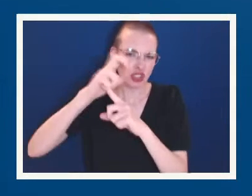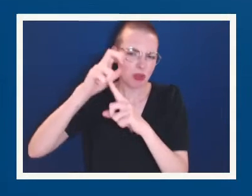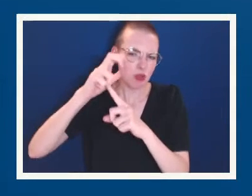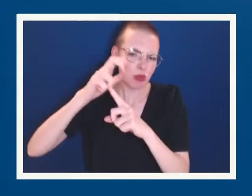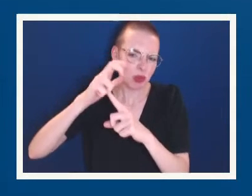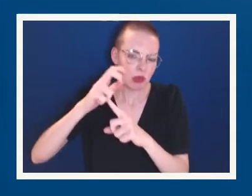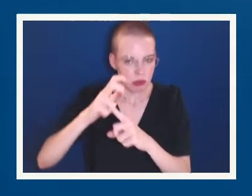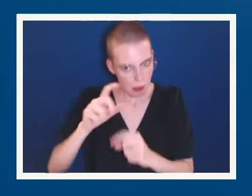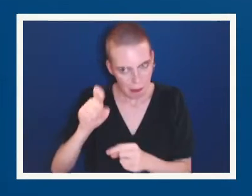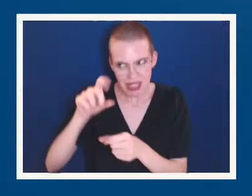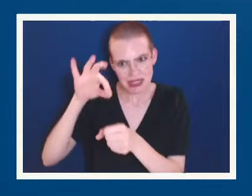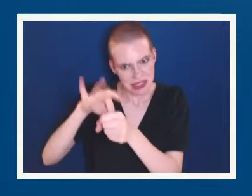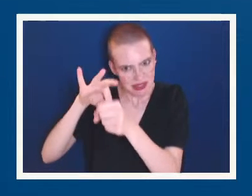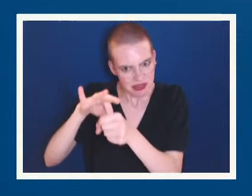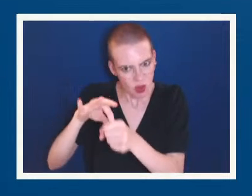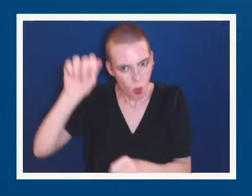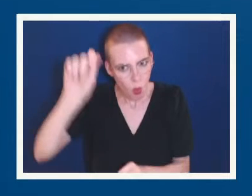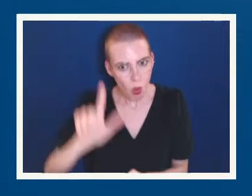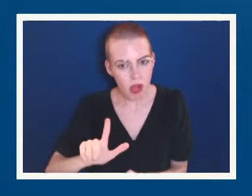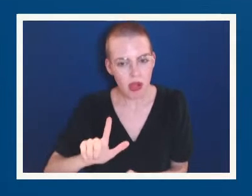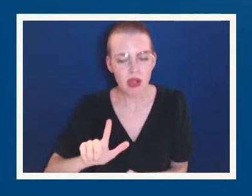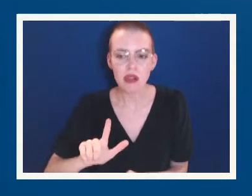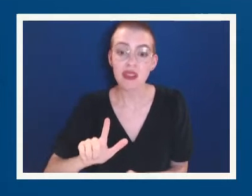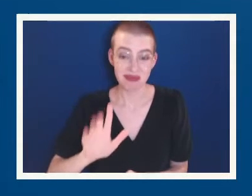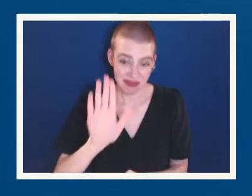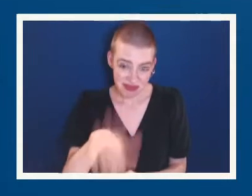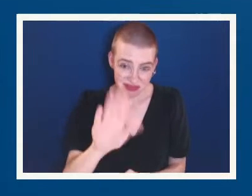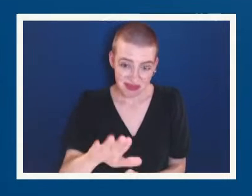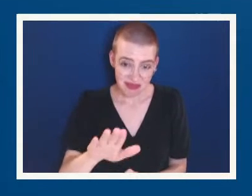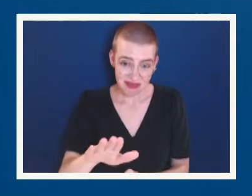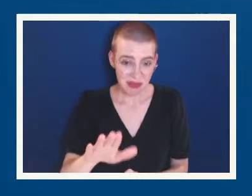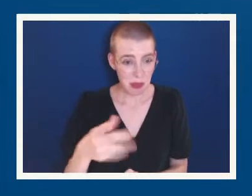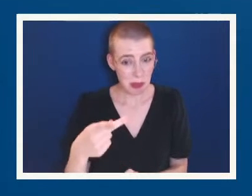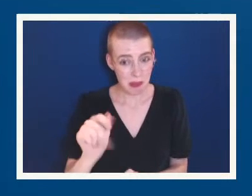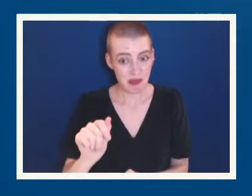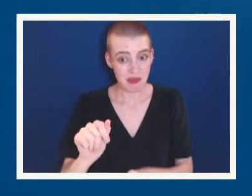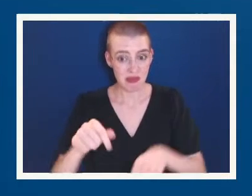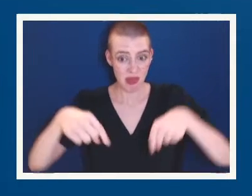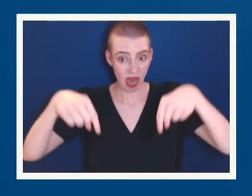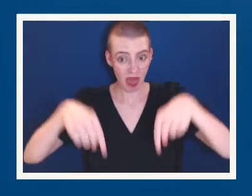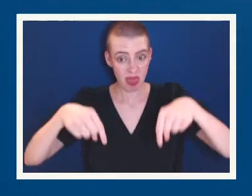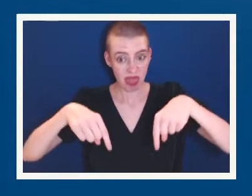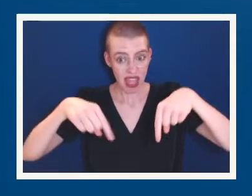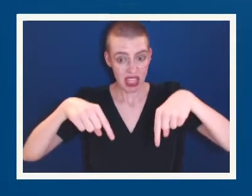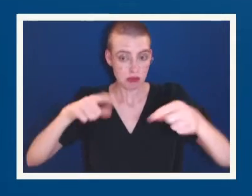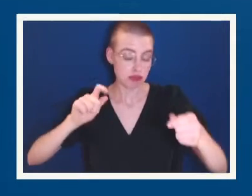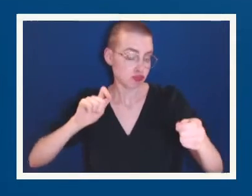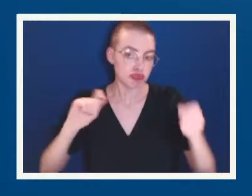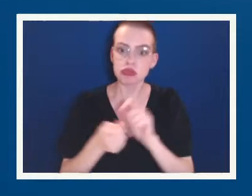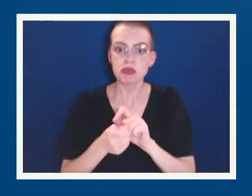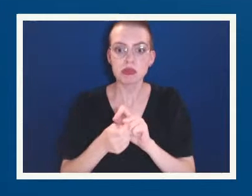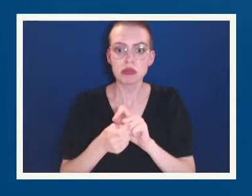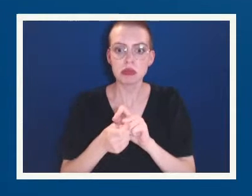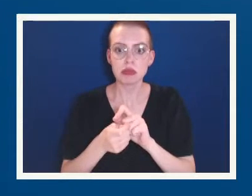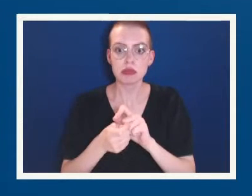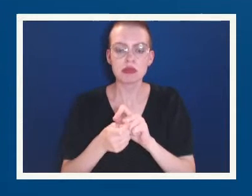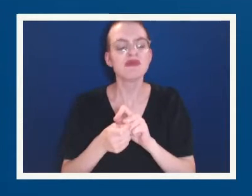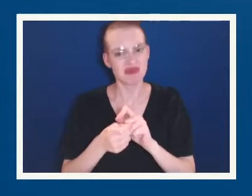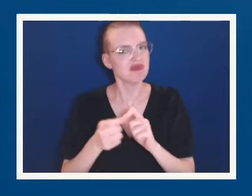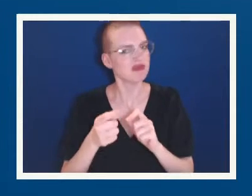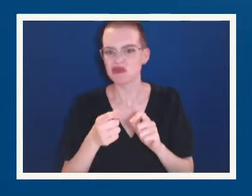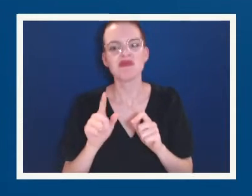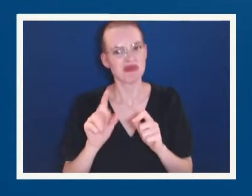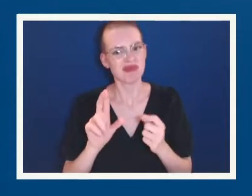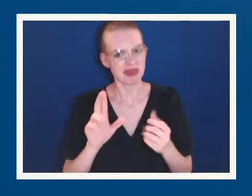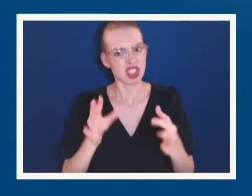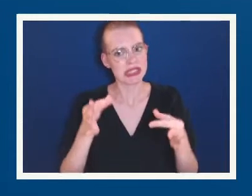it badly. Pennsylvania, this isn't a referendum this year. It's a choice between